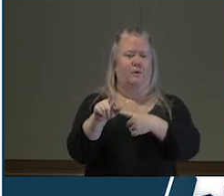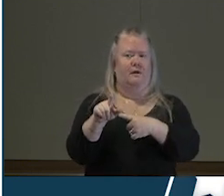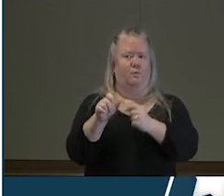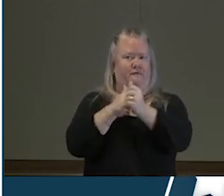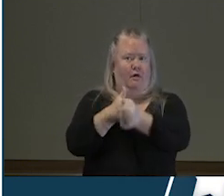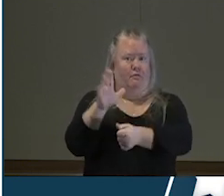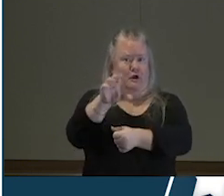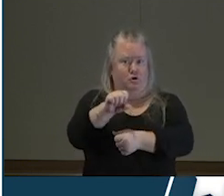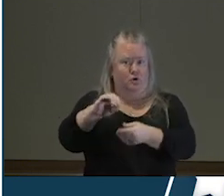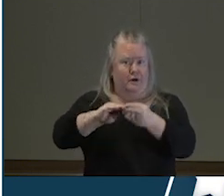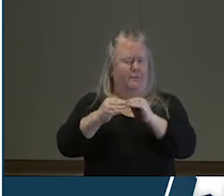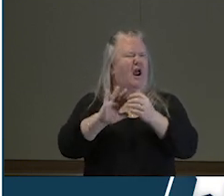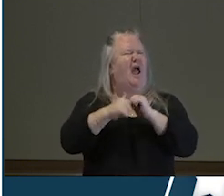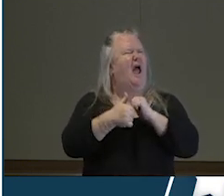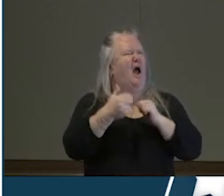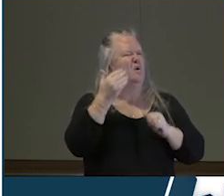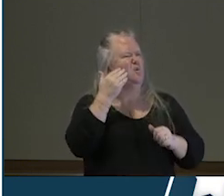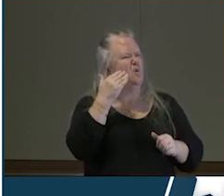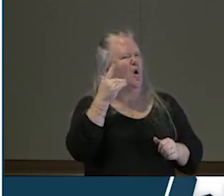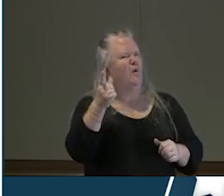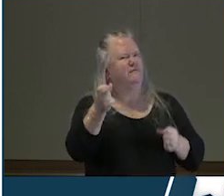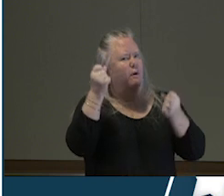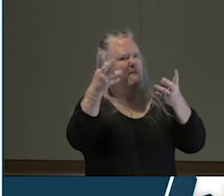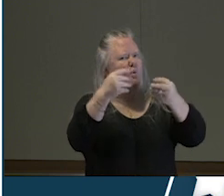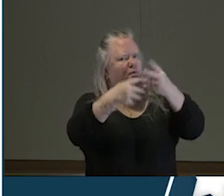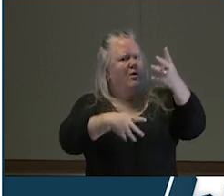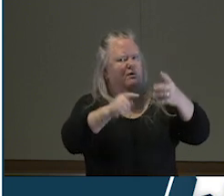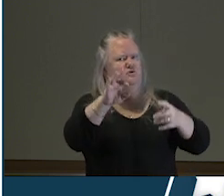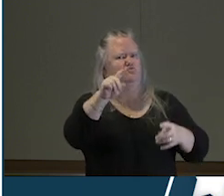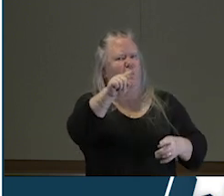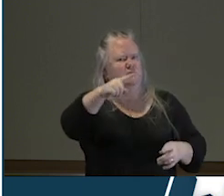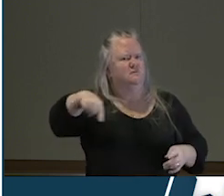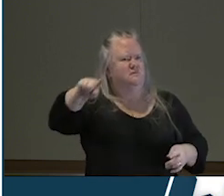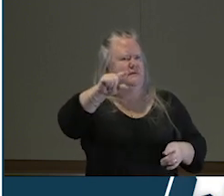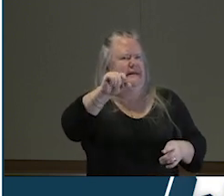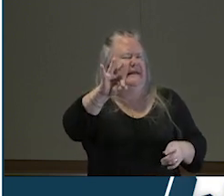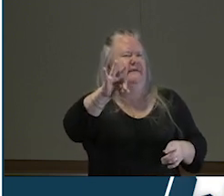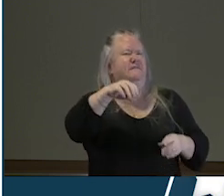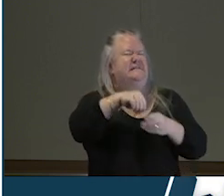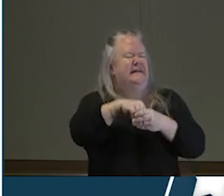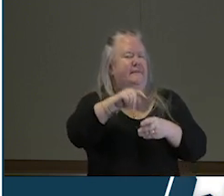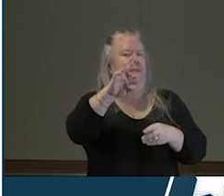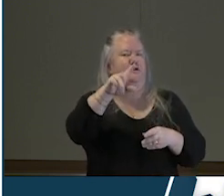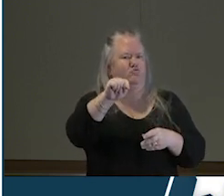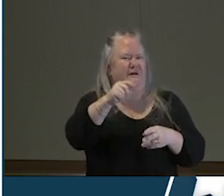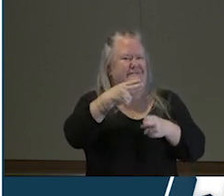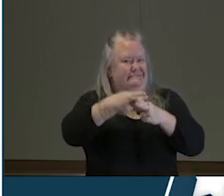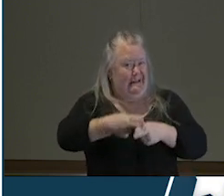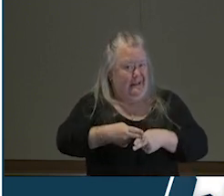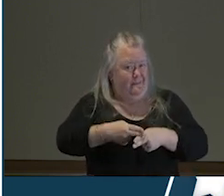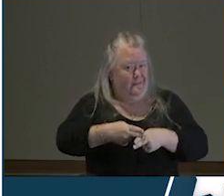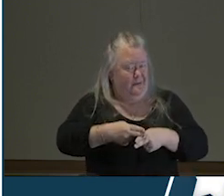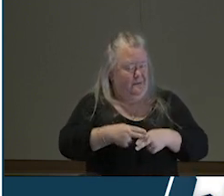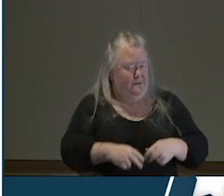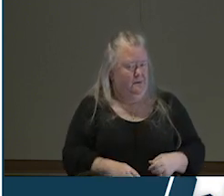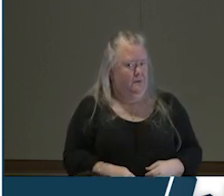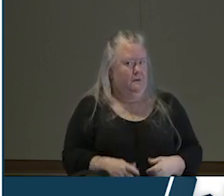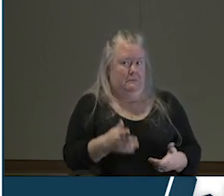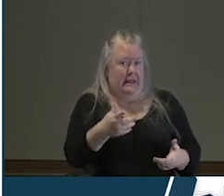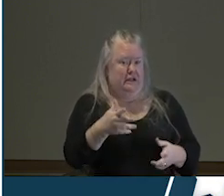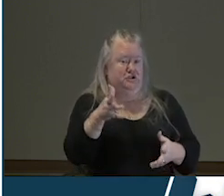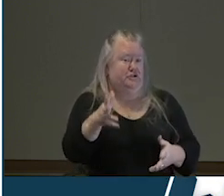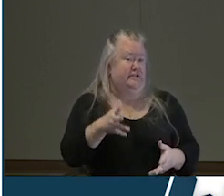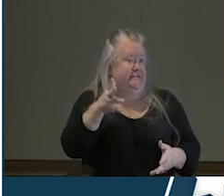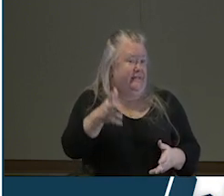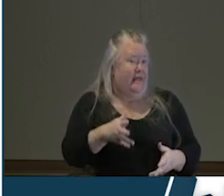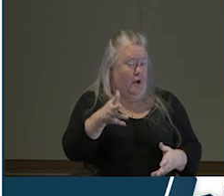social security number, or how would you know if there were multiple, if it's in the trust name? And it just sits